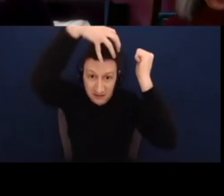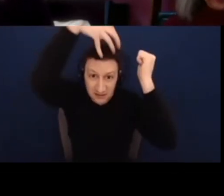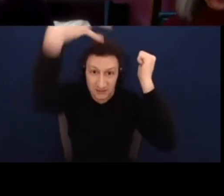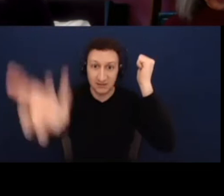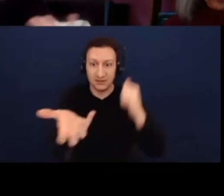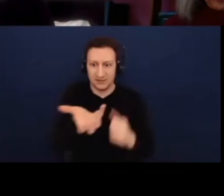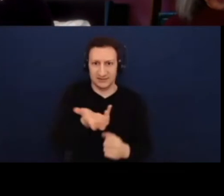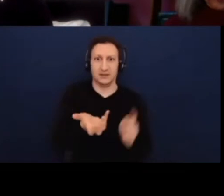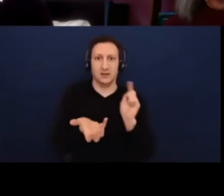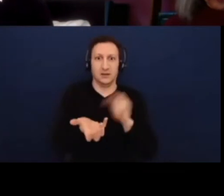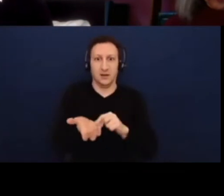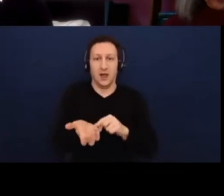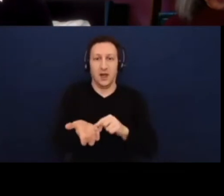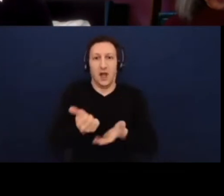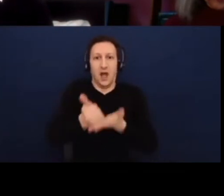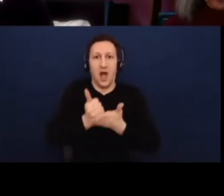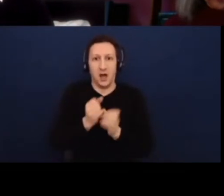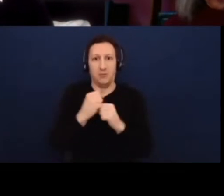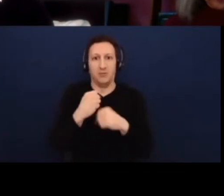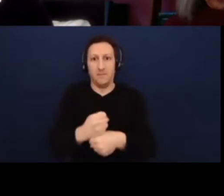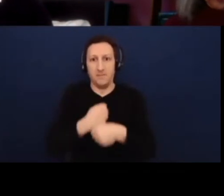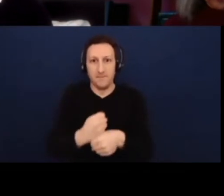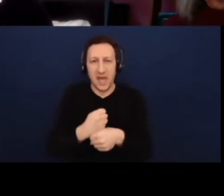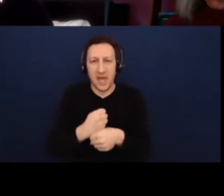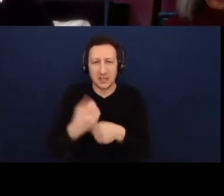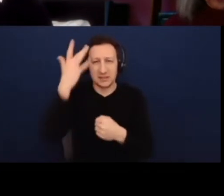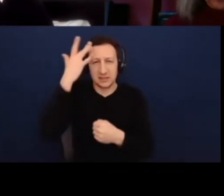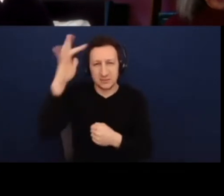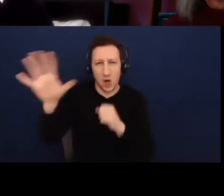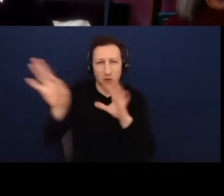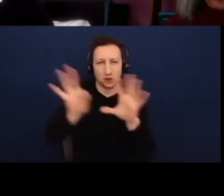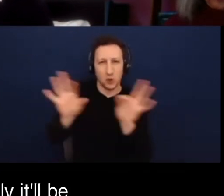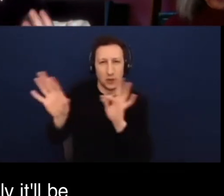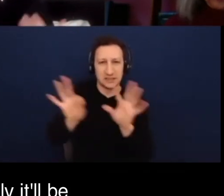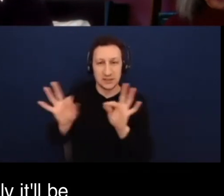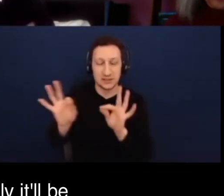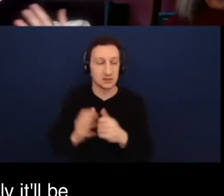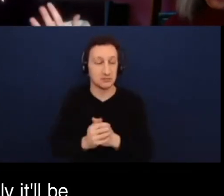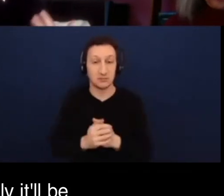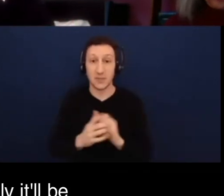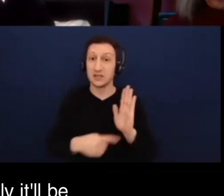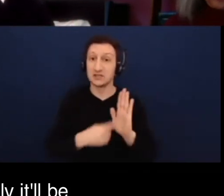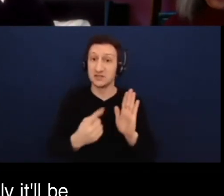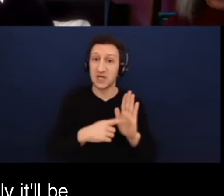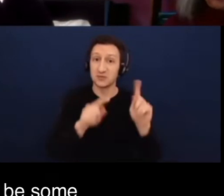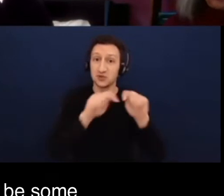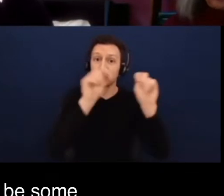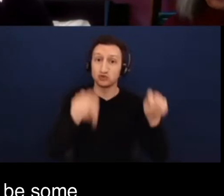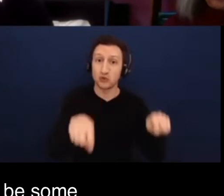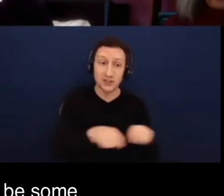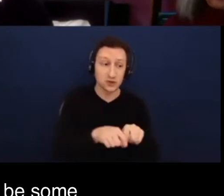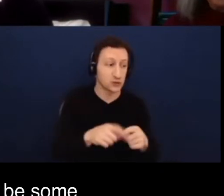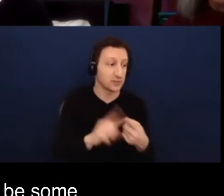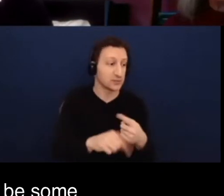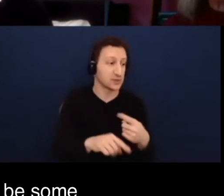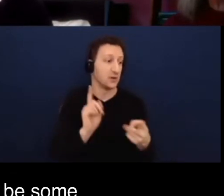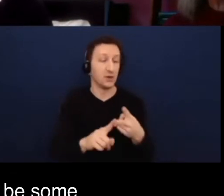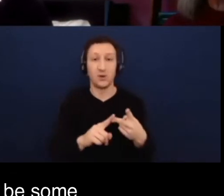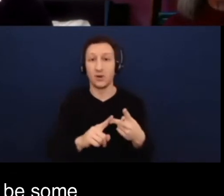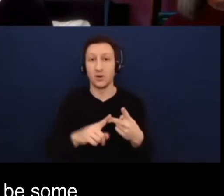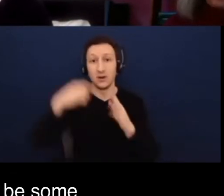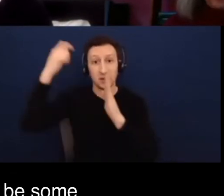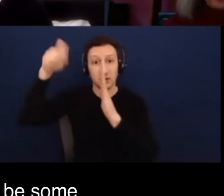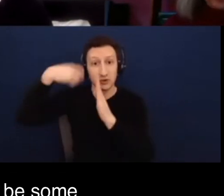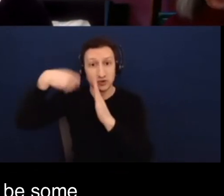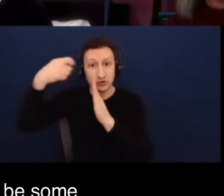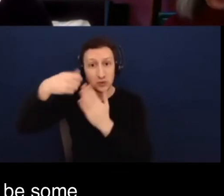informed our decisions can be. So whether that's a transcript, occasionally it'll be like a shooting script, or there will